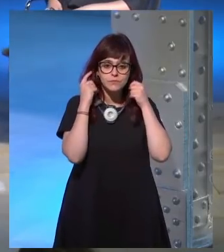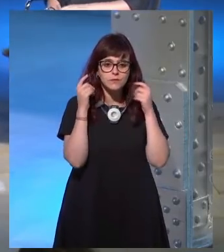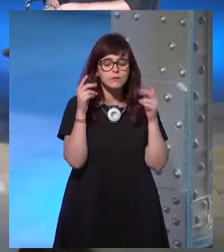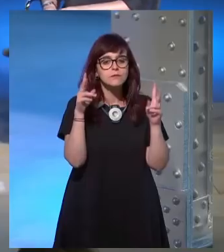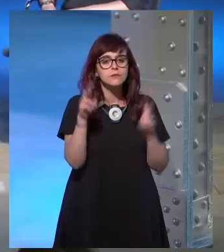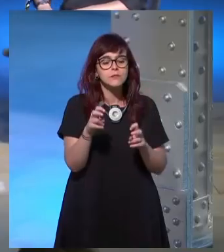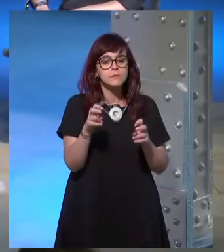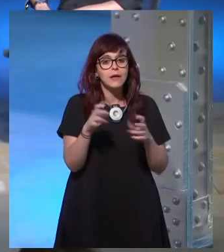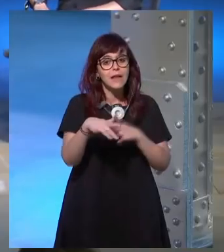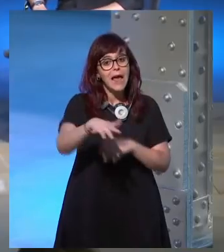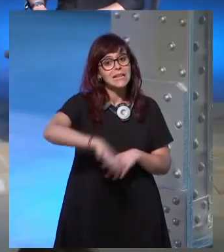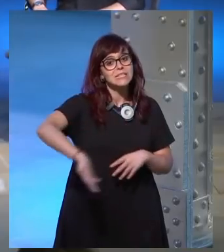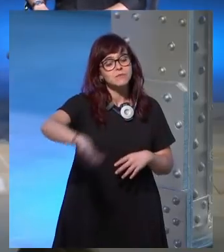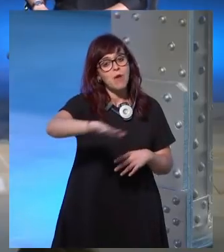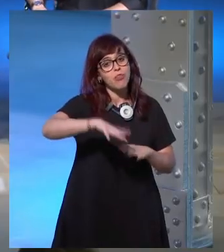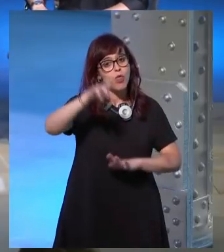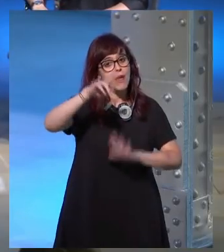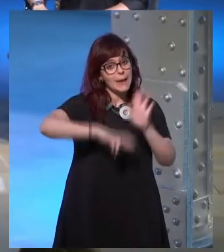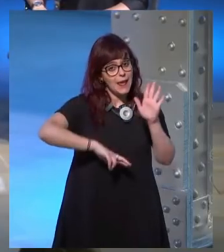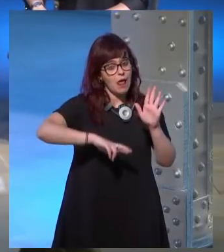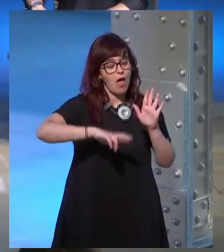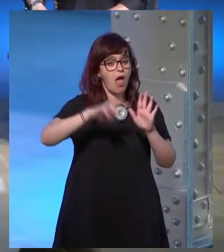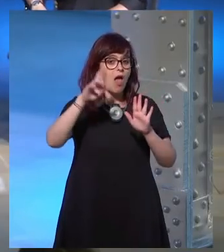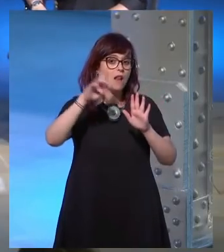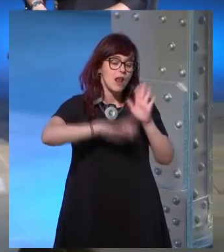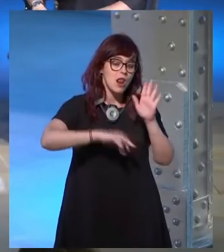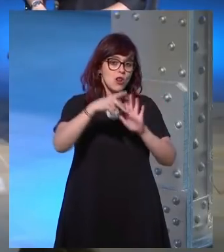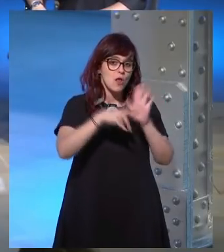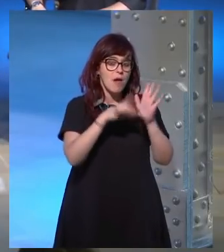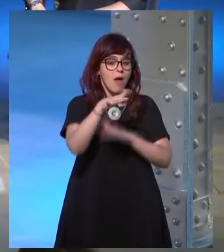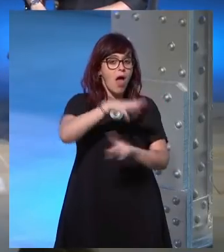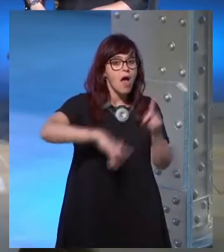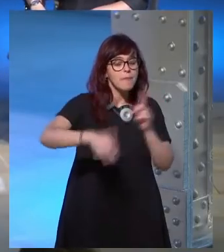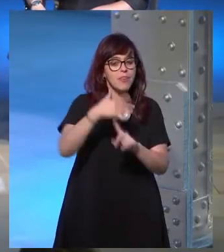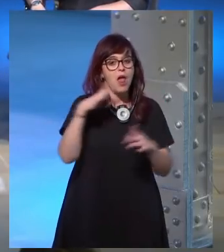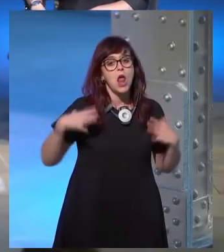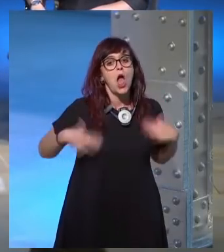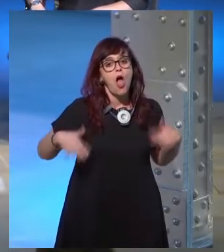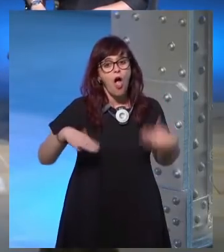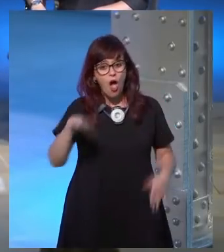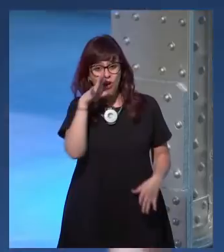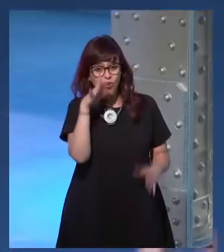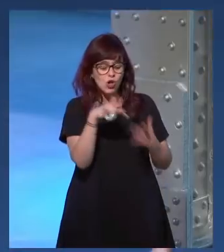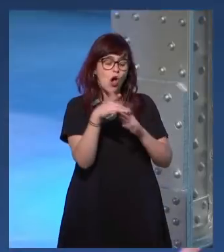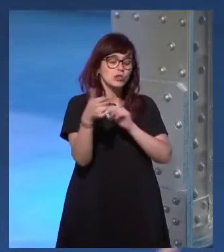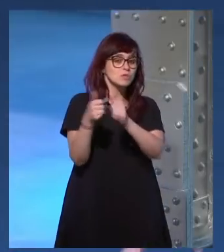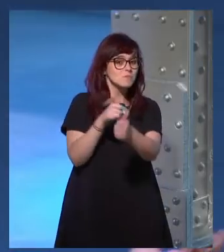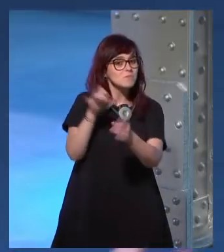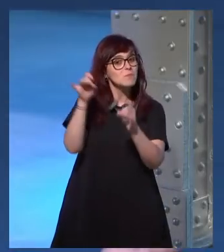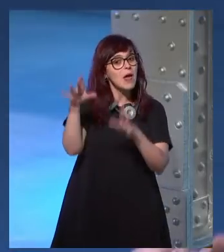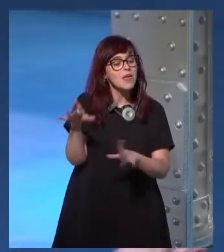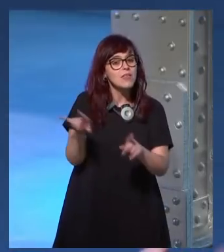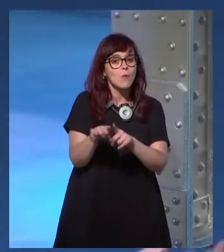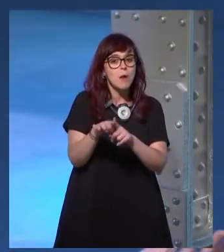You have mentioned that space with rules, especially